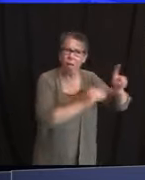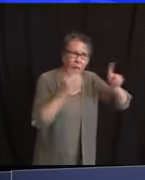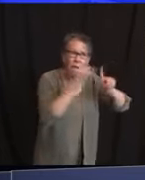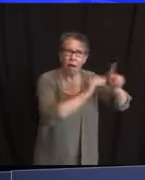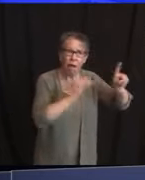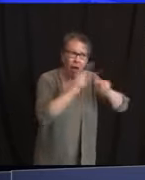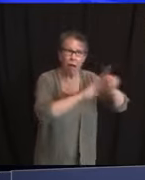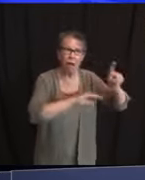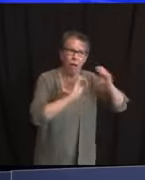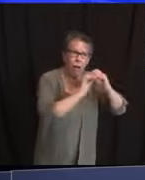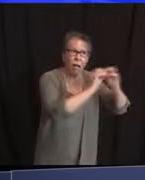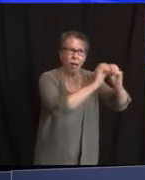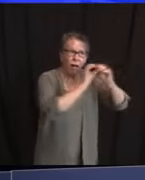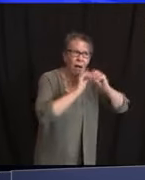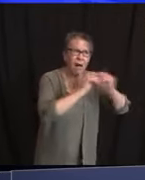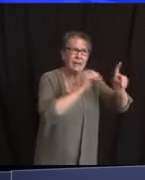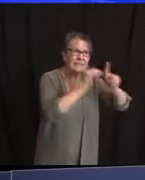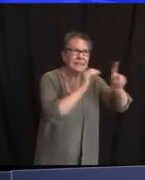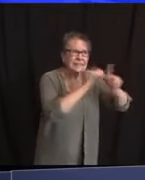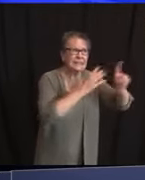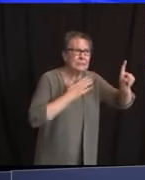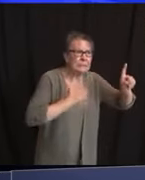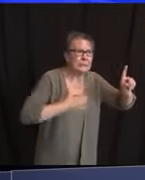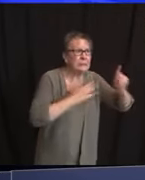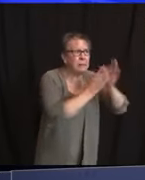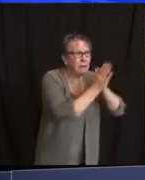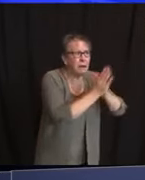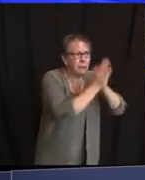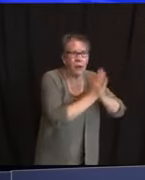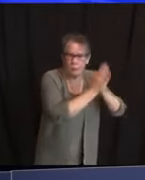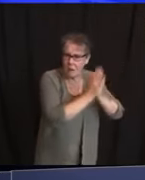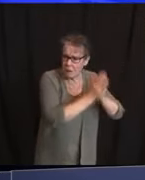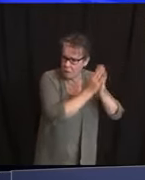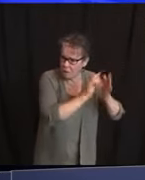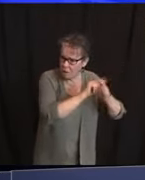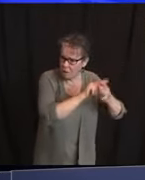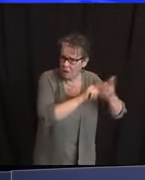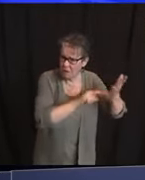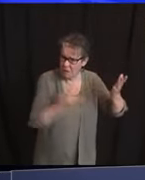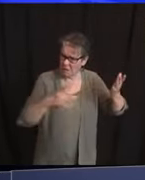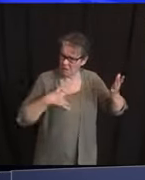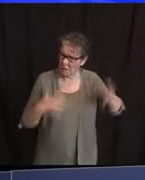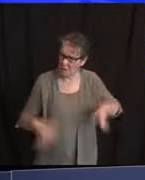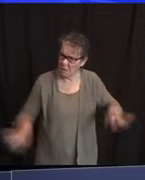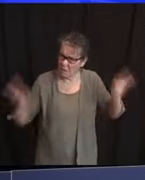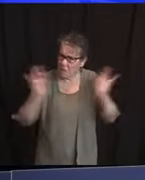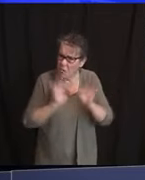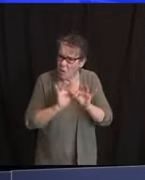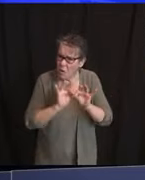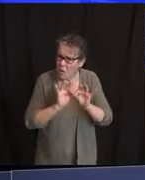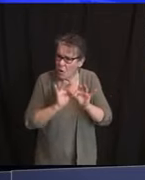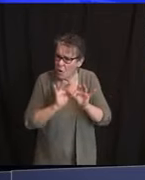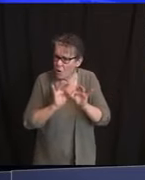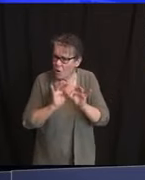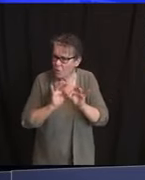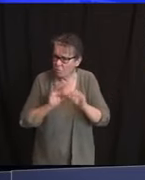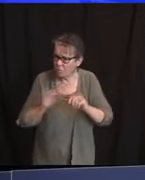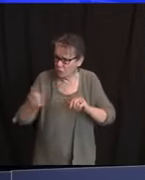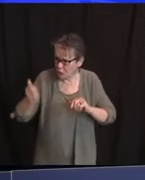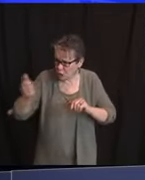your efforts forward? Have you reached out to the president? What would your message to the president be? Is there space for you to do something with